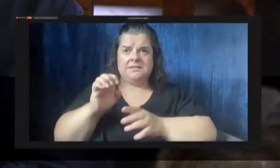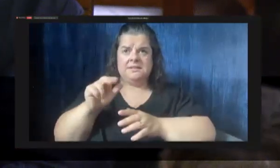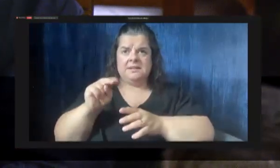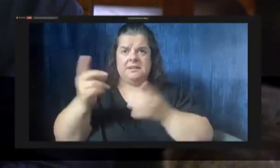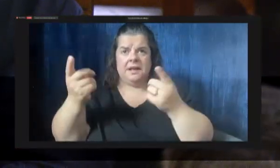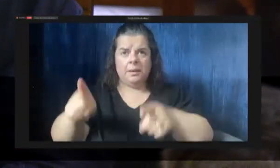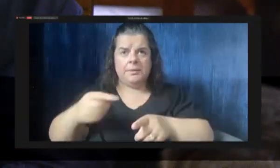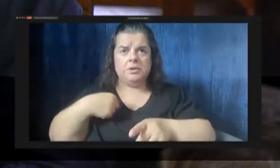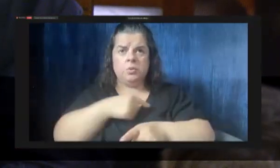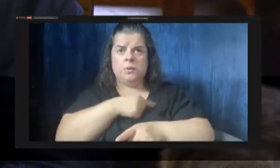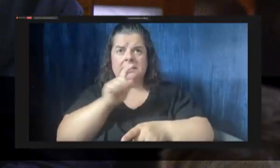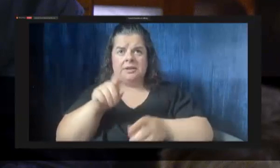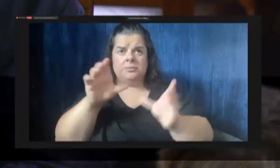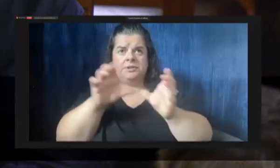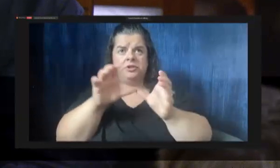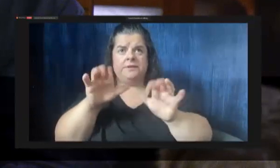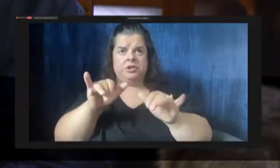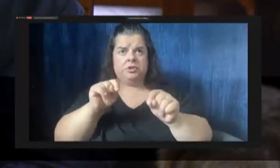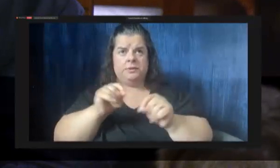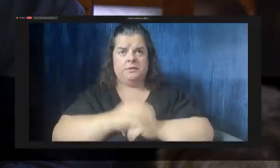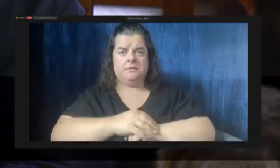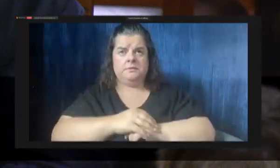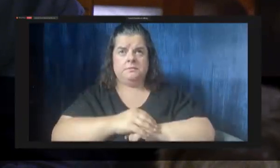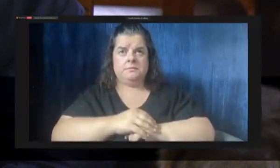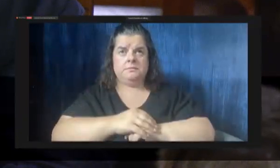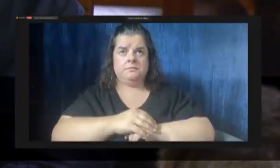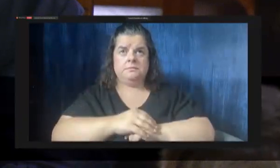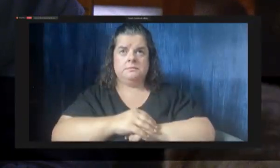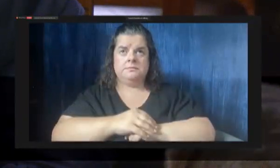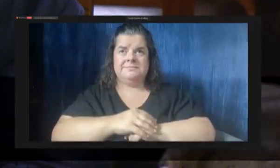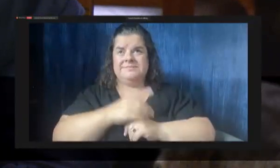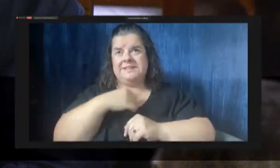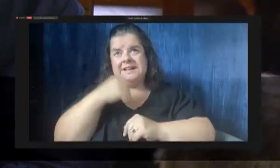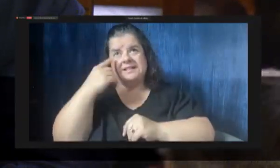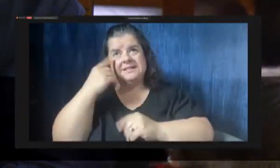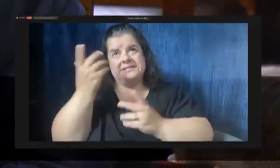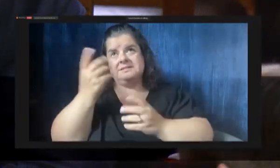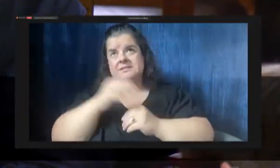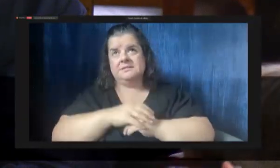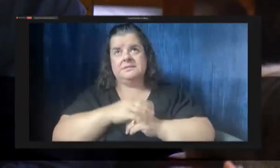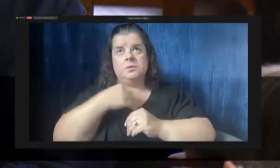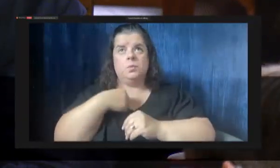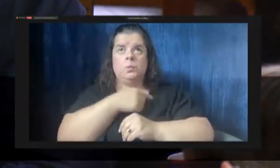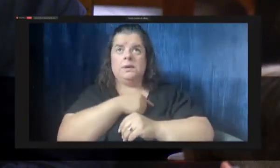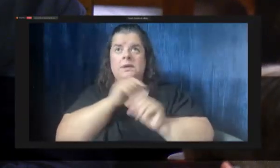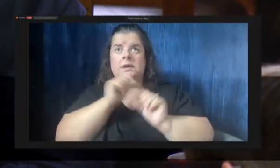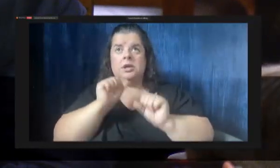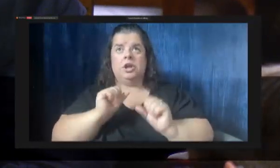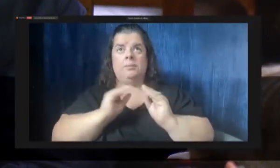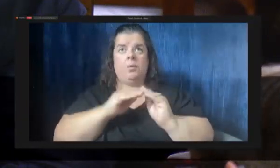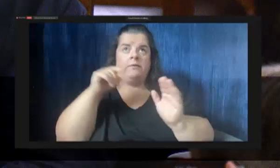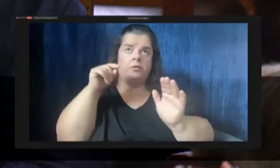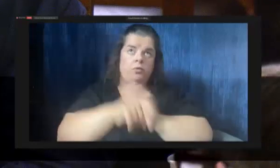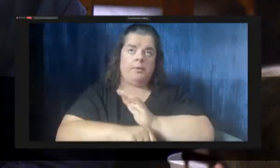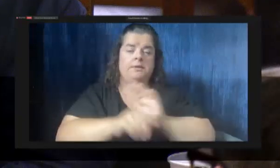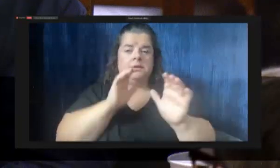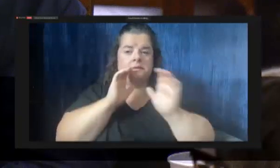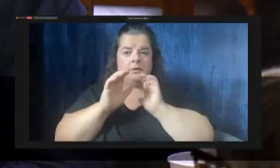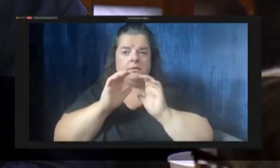need to get certified to do this. I think that's I just think that, you know, we could have more of a robust conversation, a post